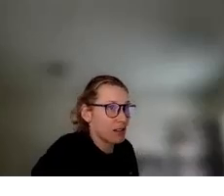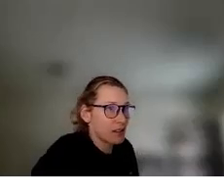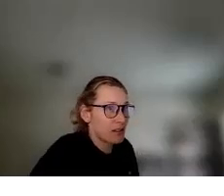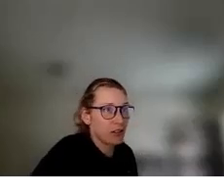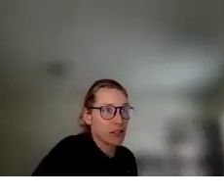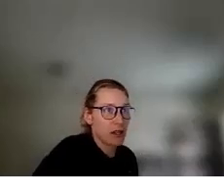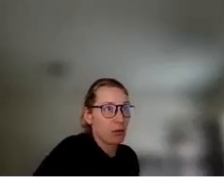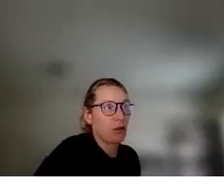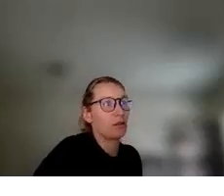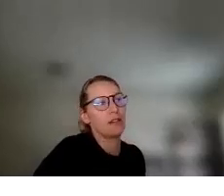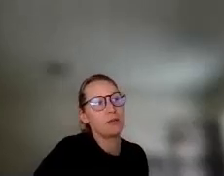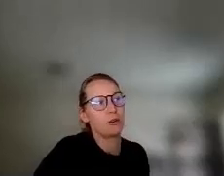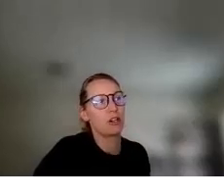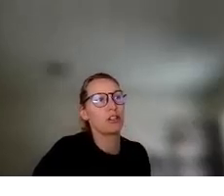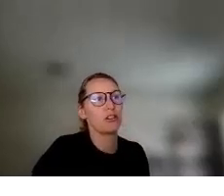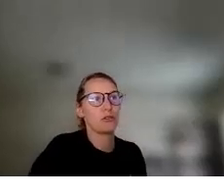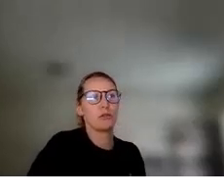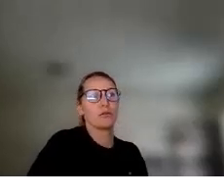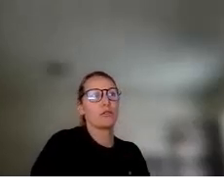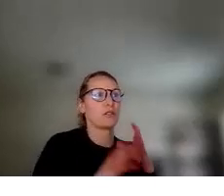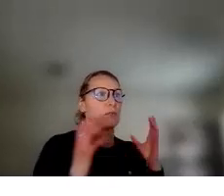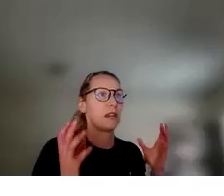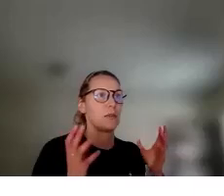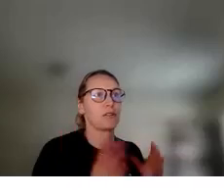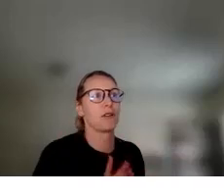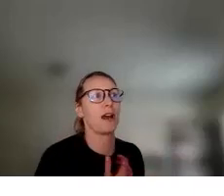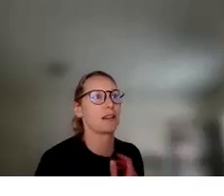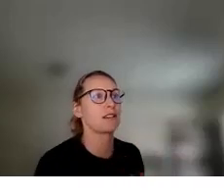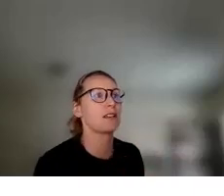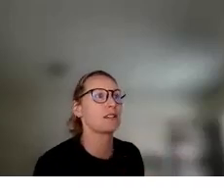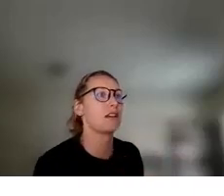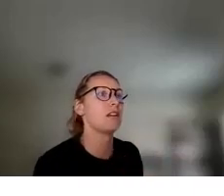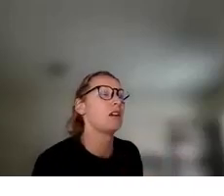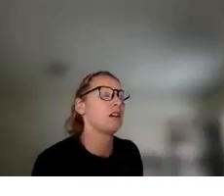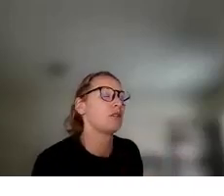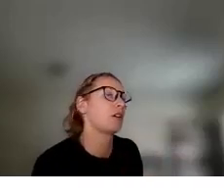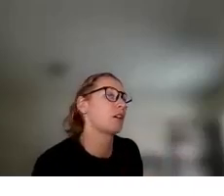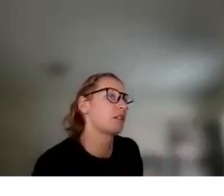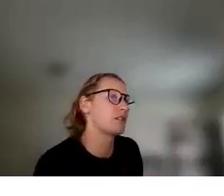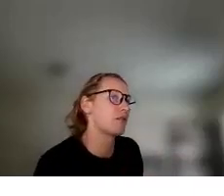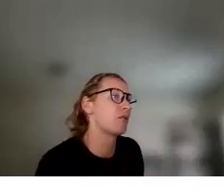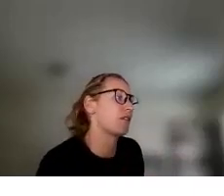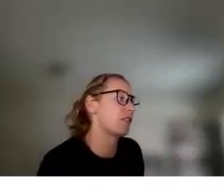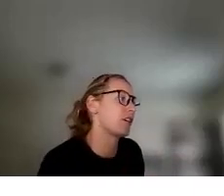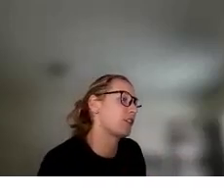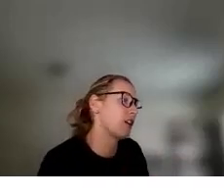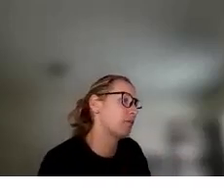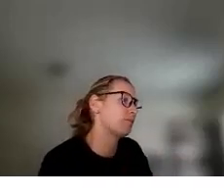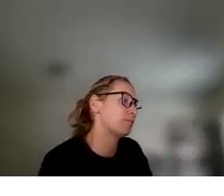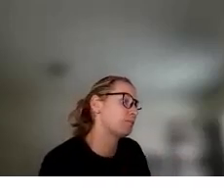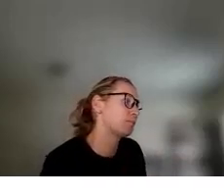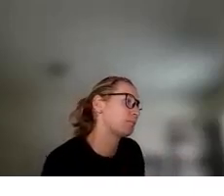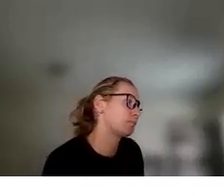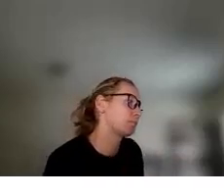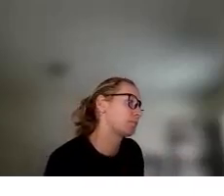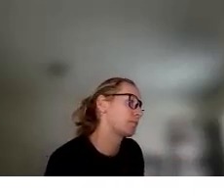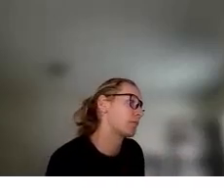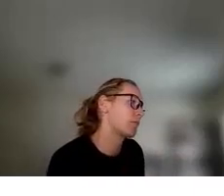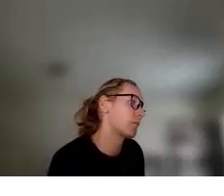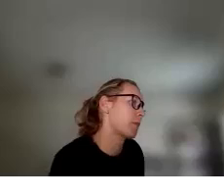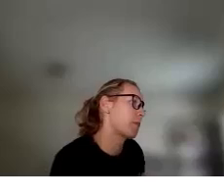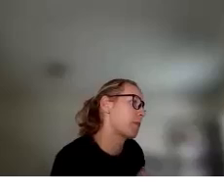access CDOS, for example, anymore. You will just be able to access it regardless of the waiver that you're on.